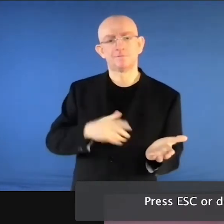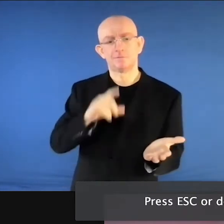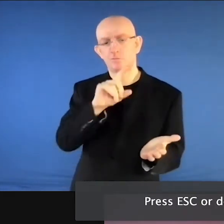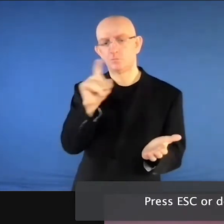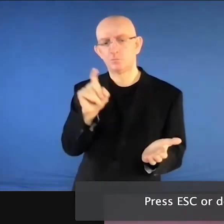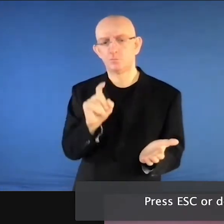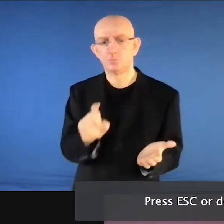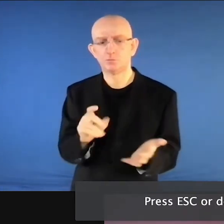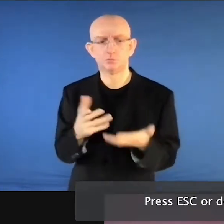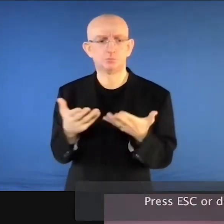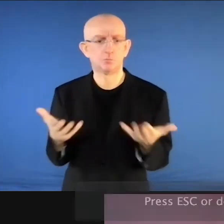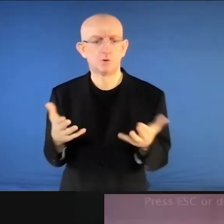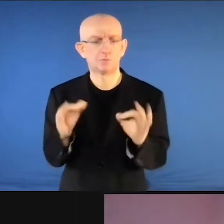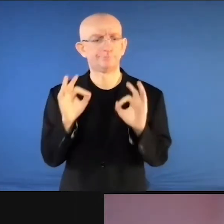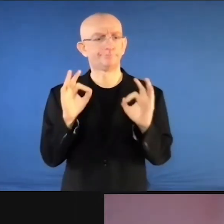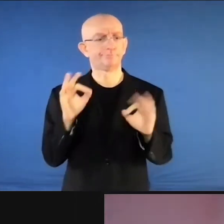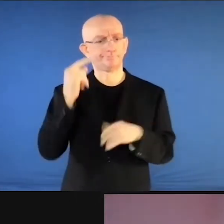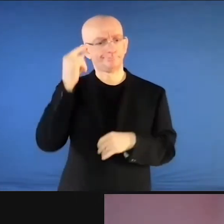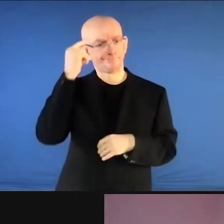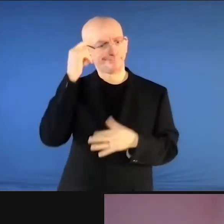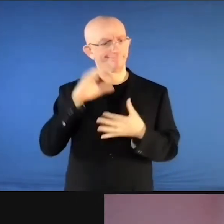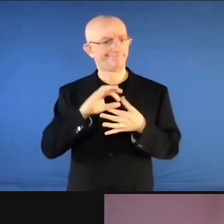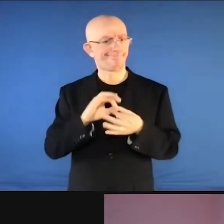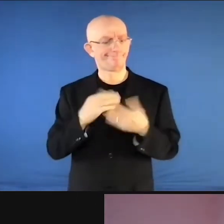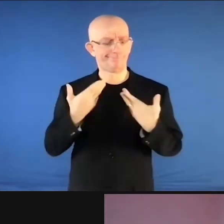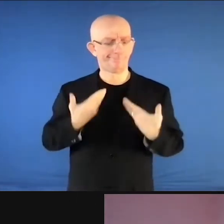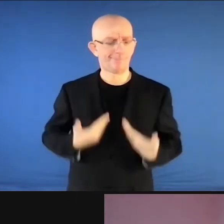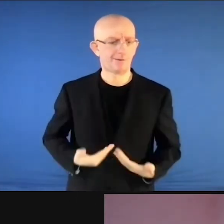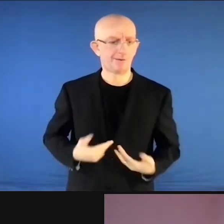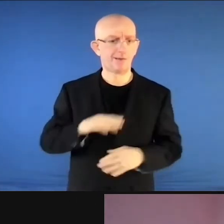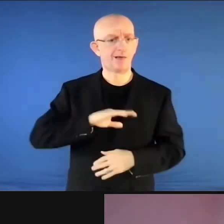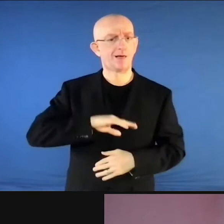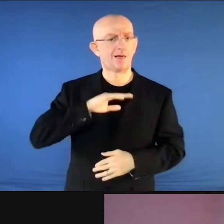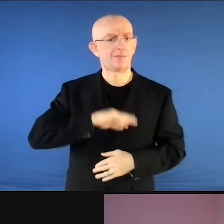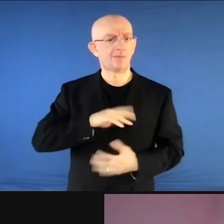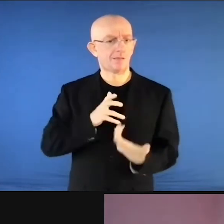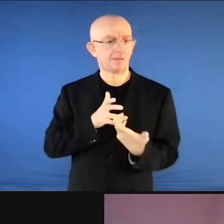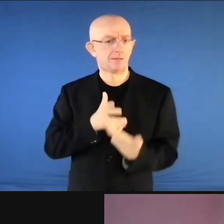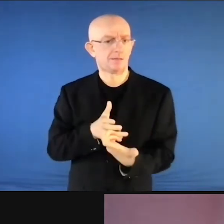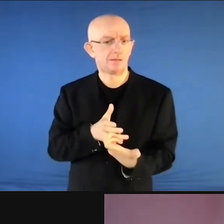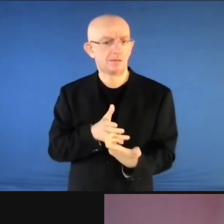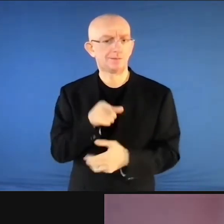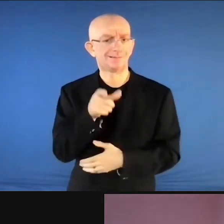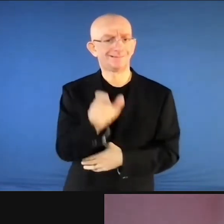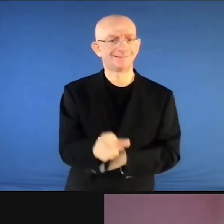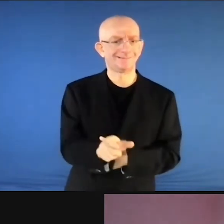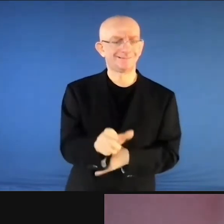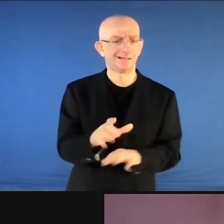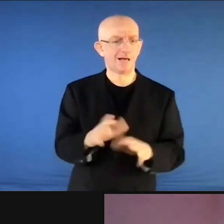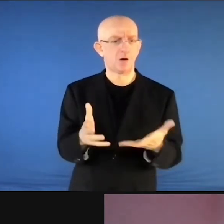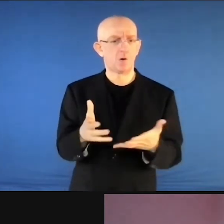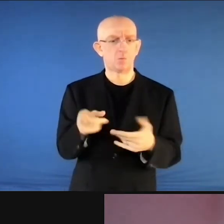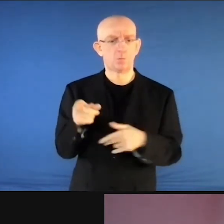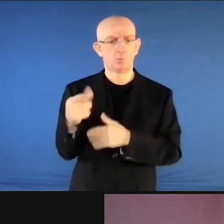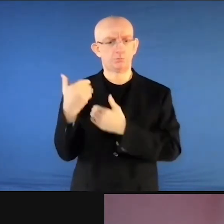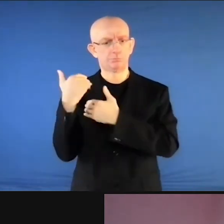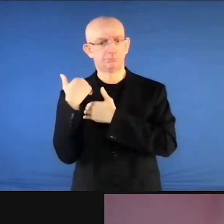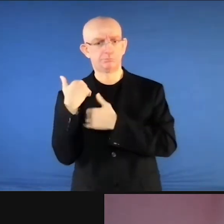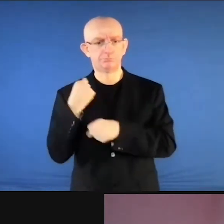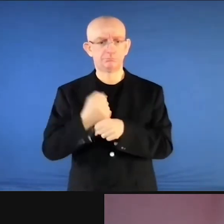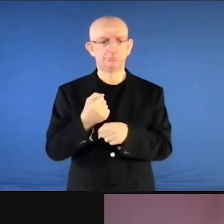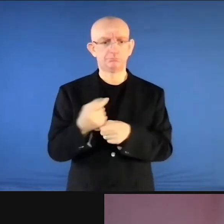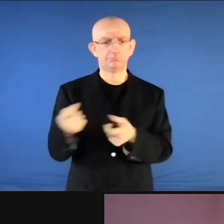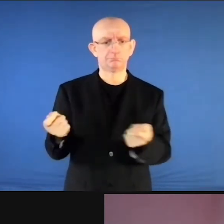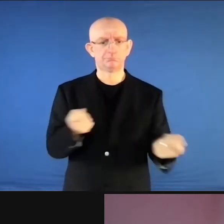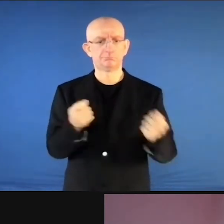management, do you also see a comparable need for ethical guidance in the areas mentioned by the other speakers? How does this relate to